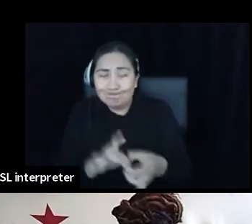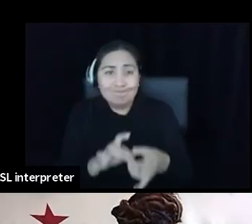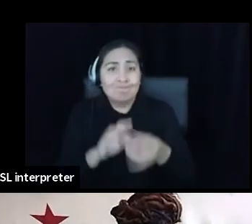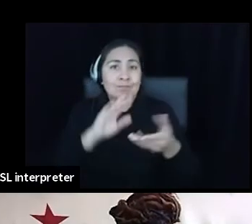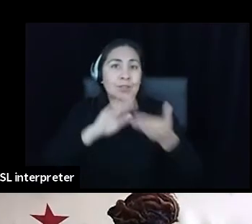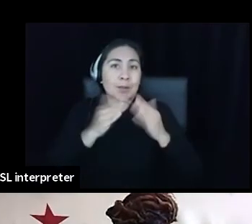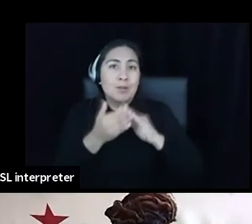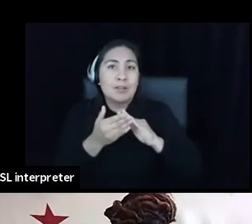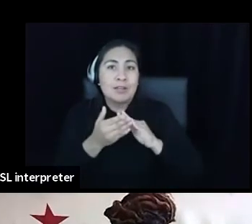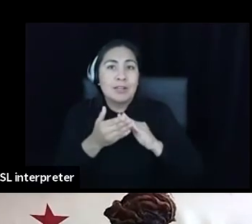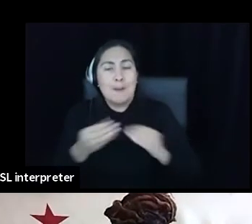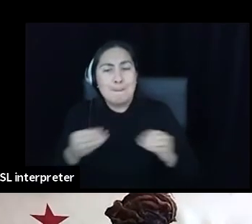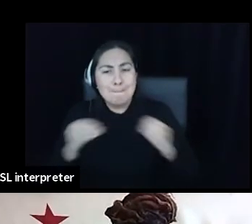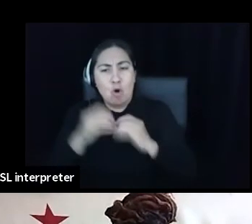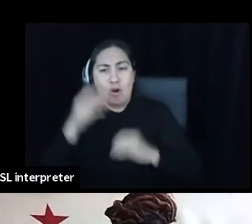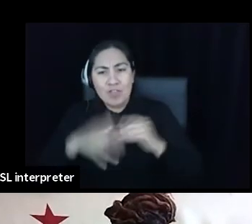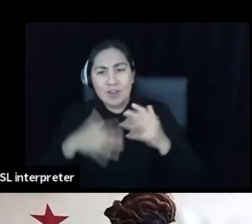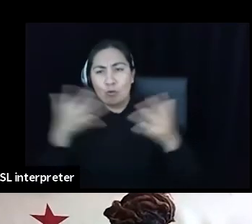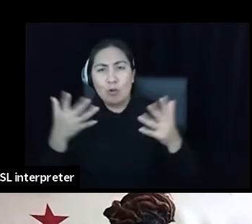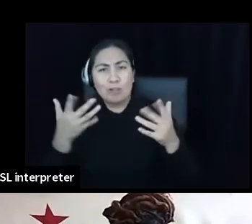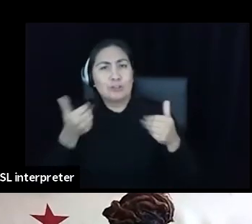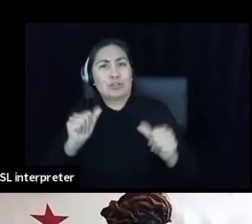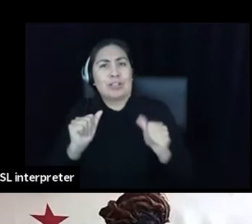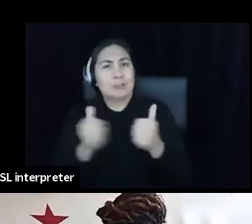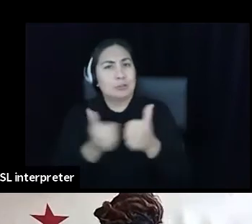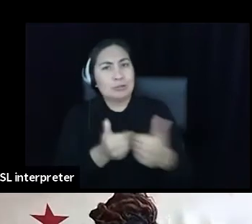want to pull us apart and separate us?